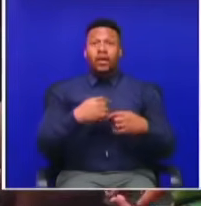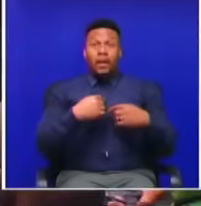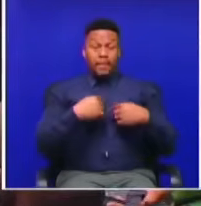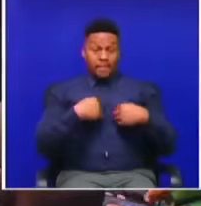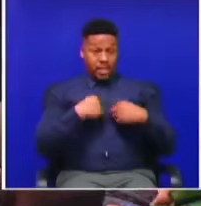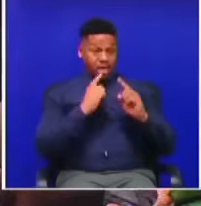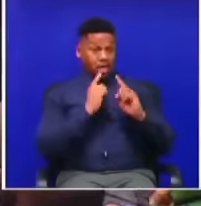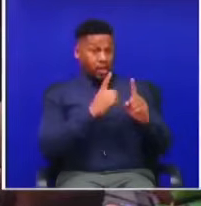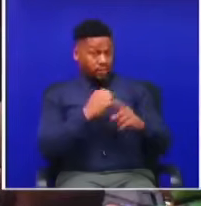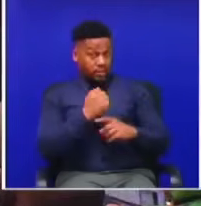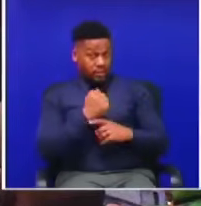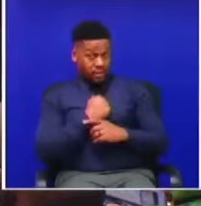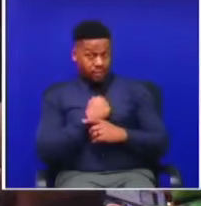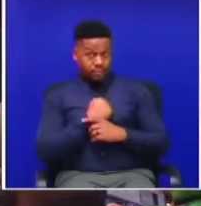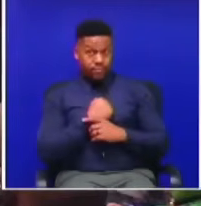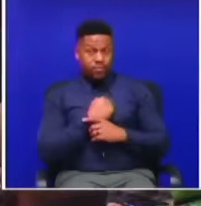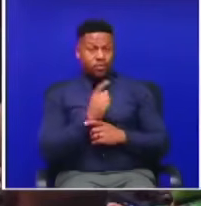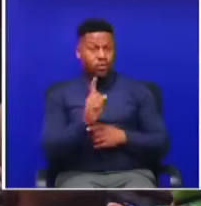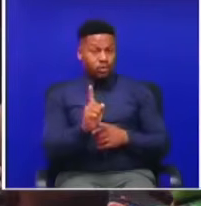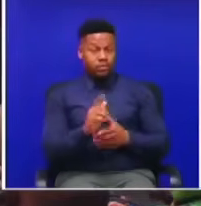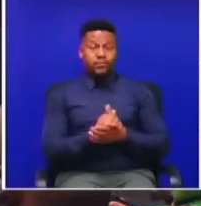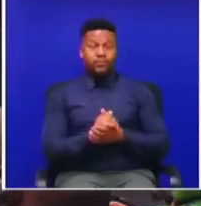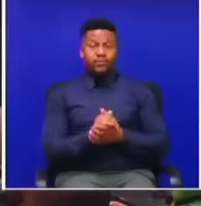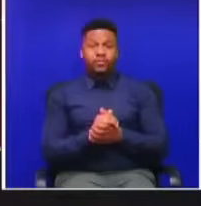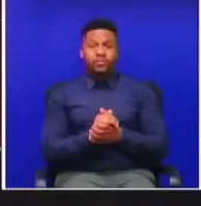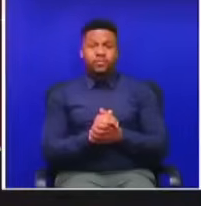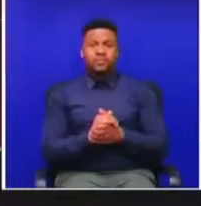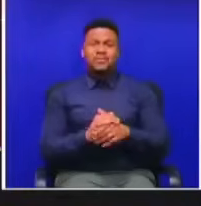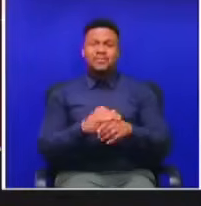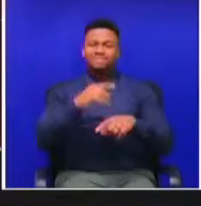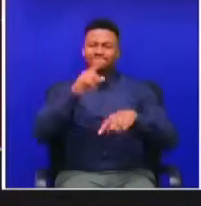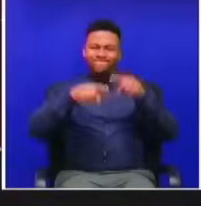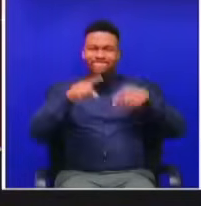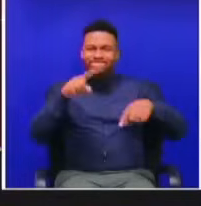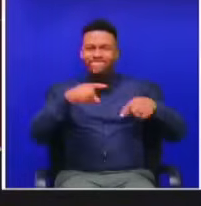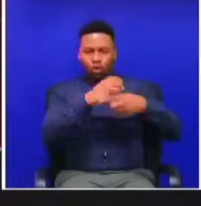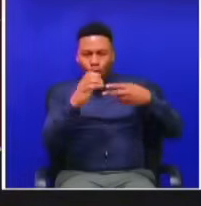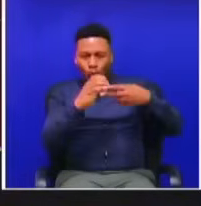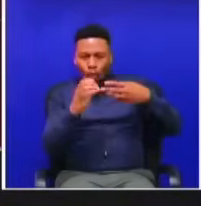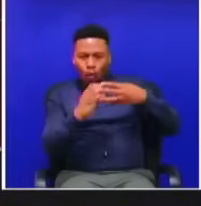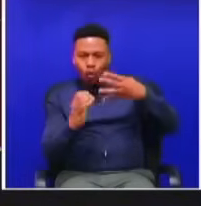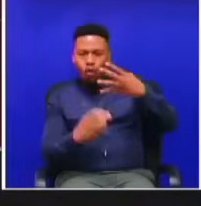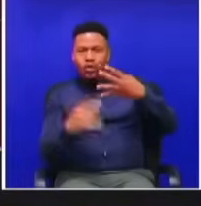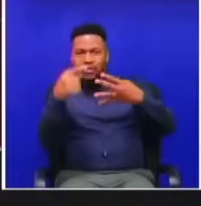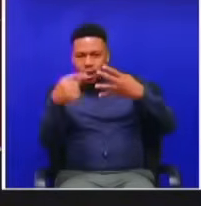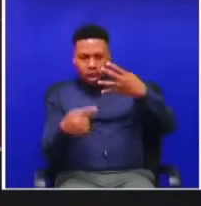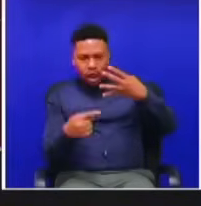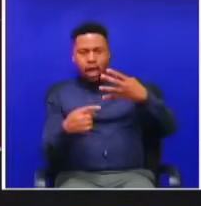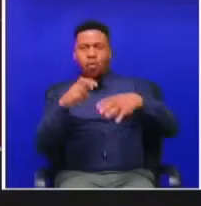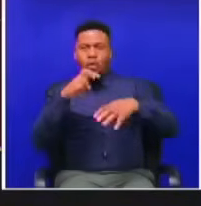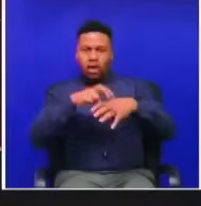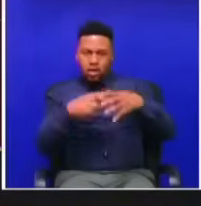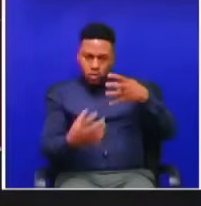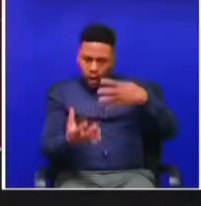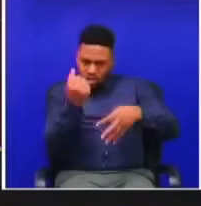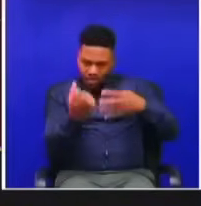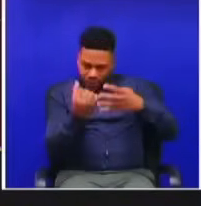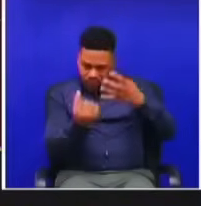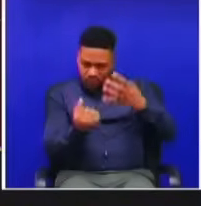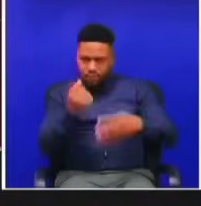was that there are quite a number of conditions that have to be met. Now, I should say